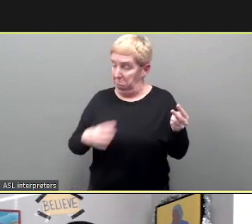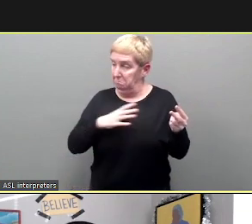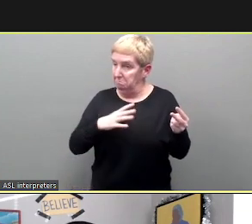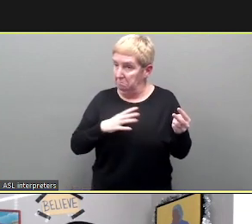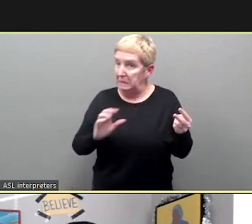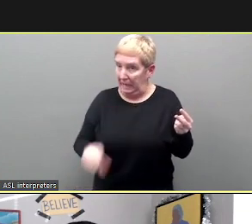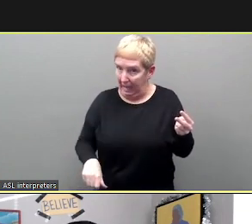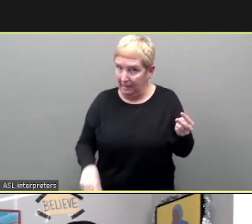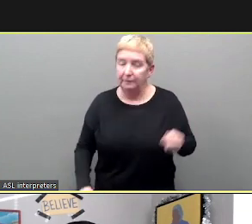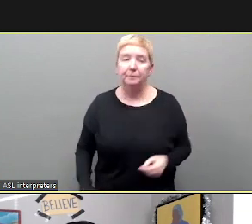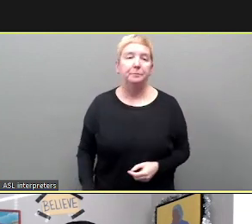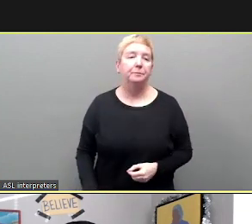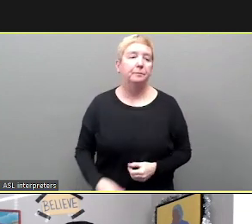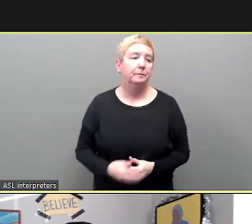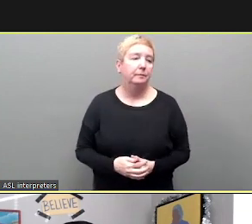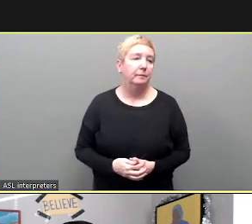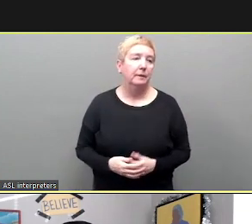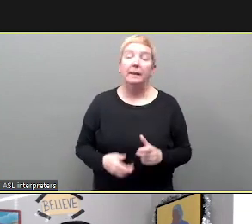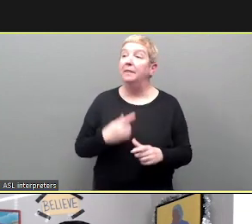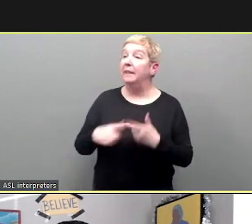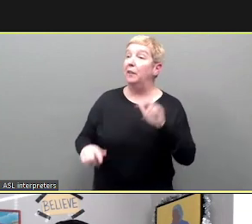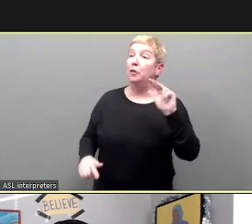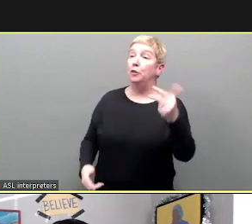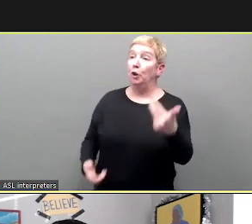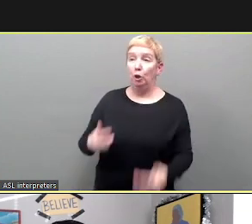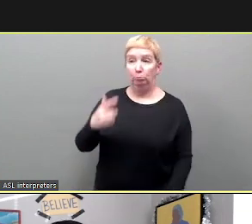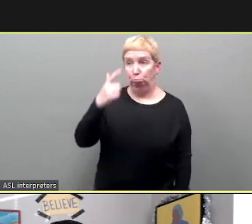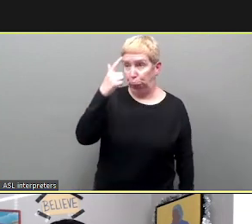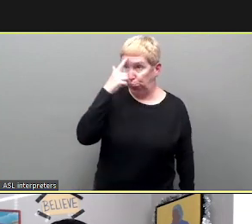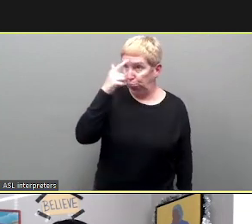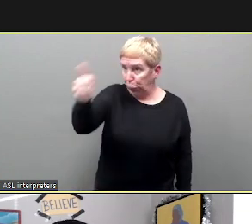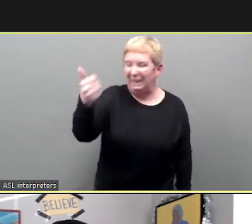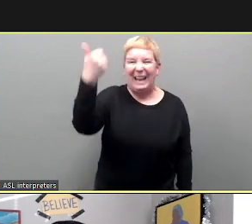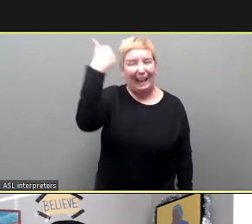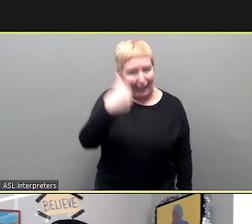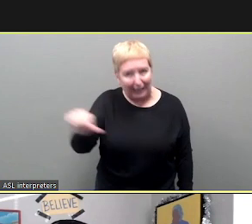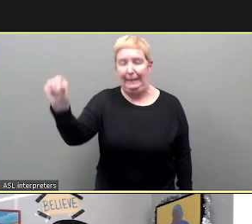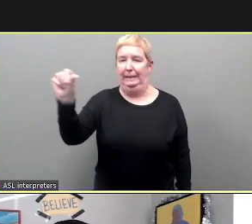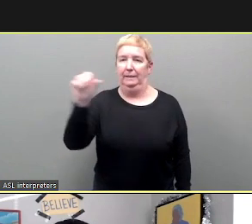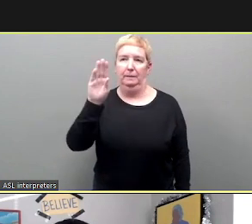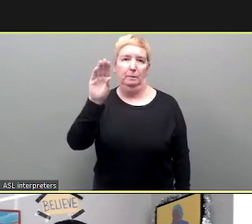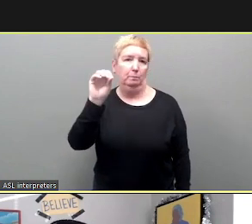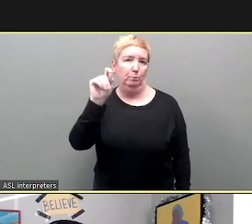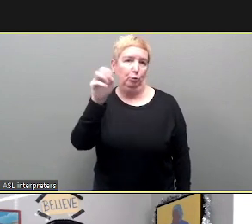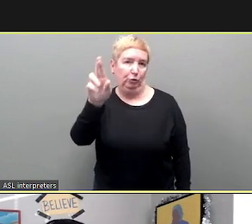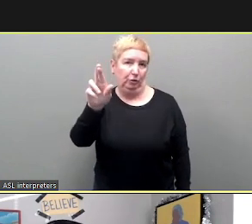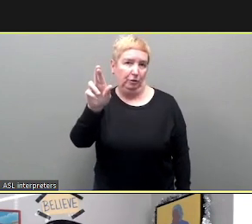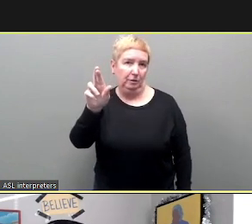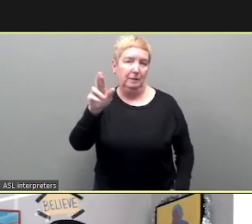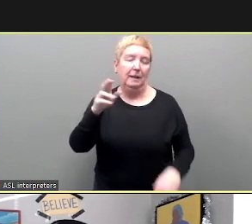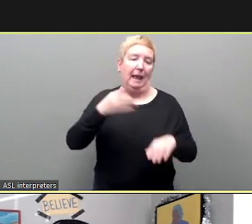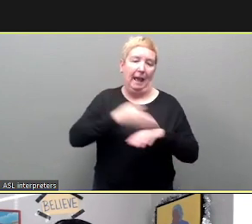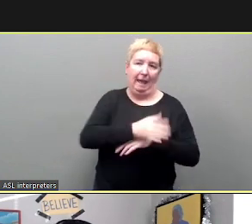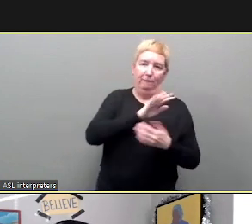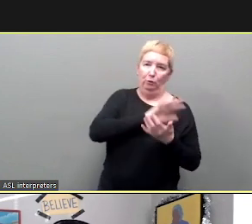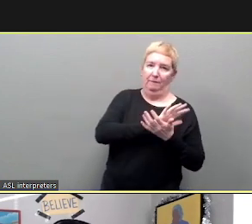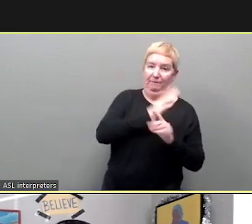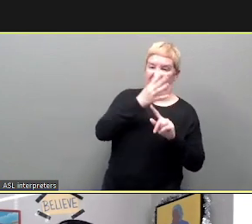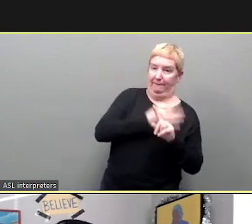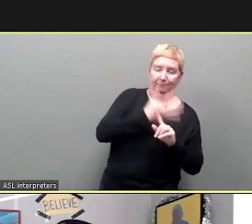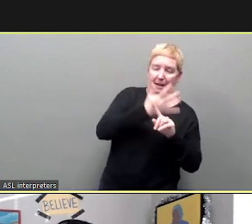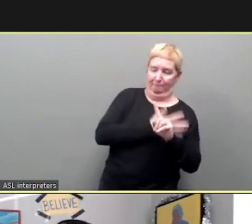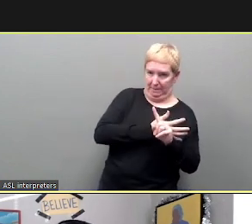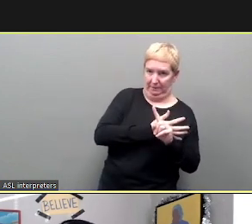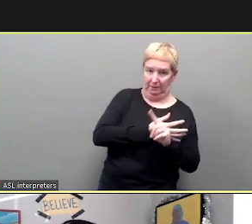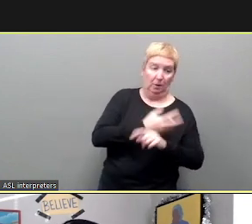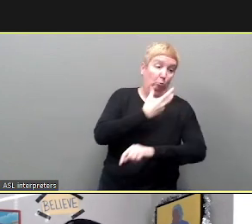of Pfizer, and then you can then get any brand of booster dose 5 months after your primary